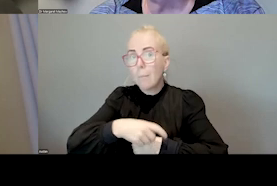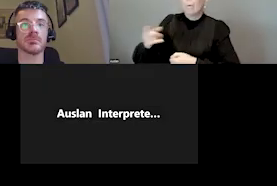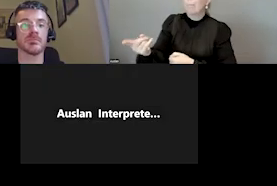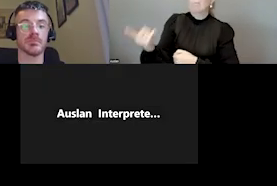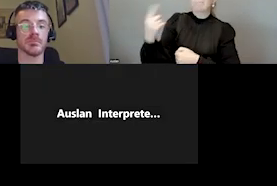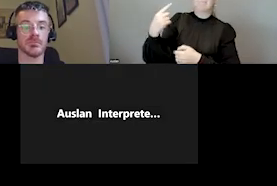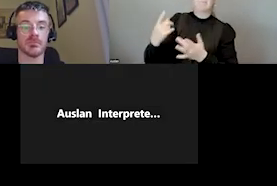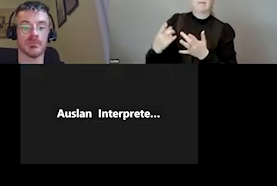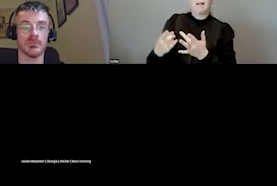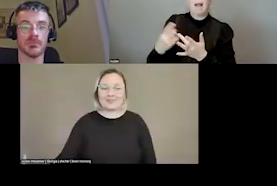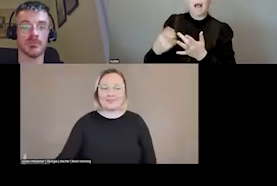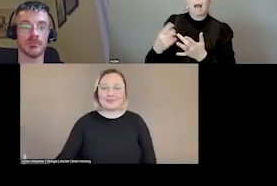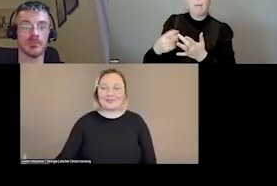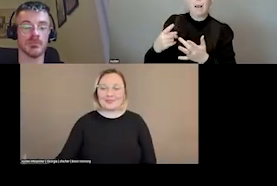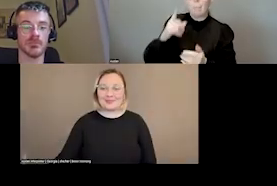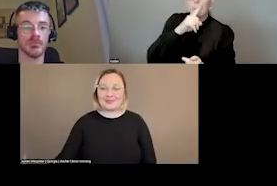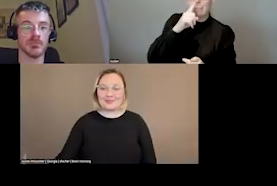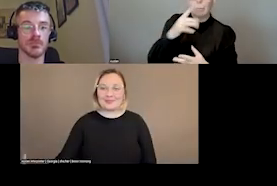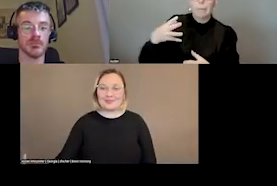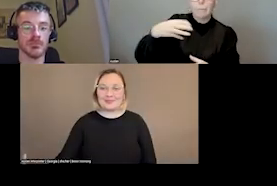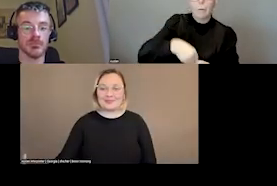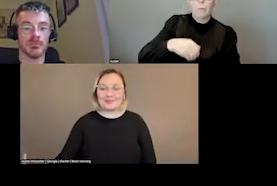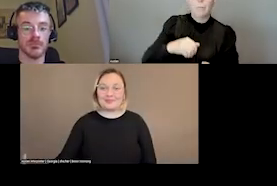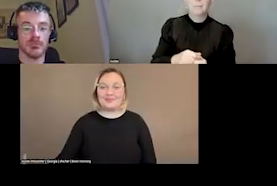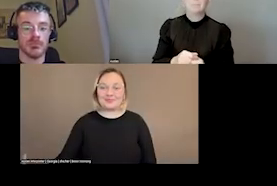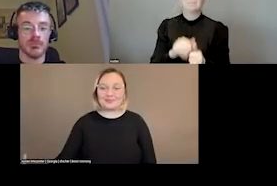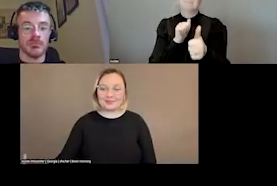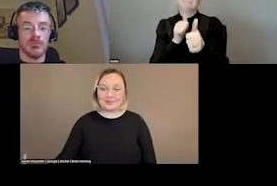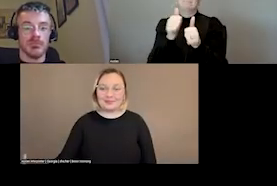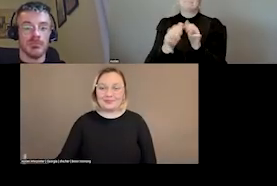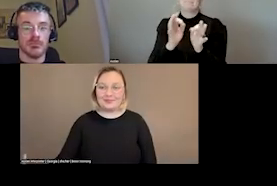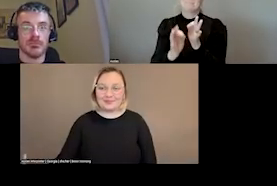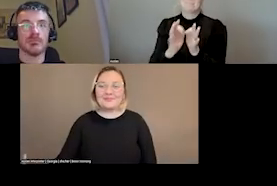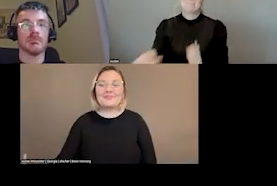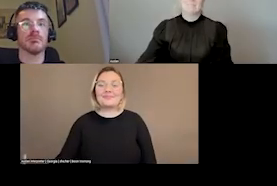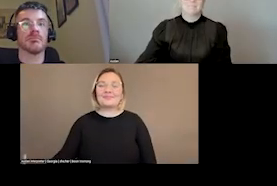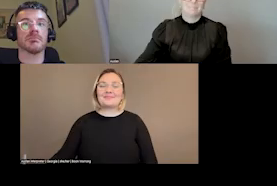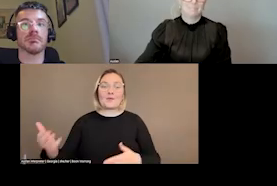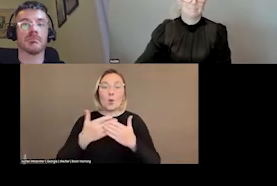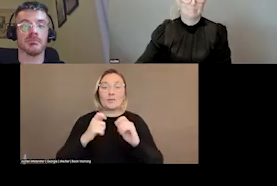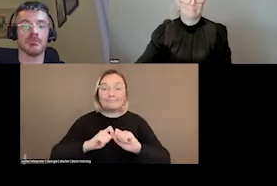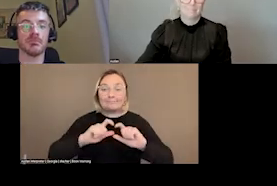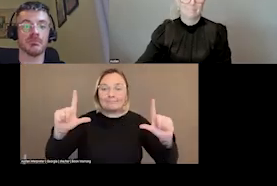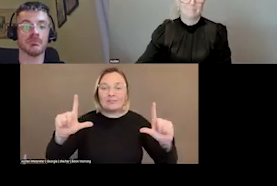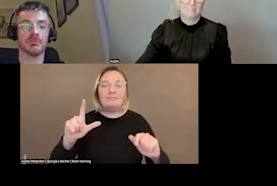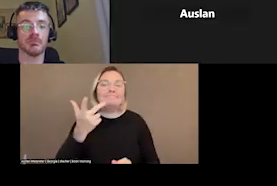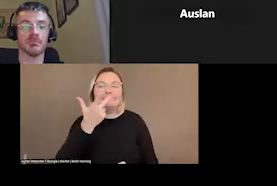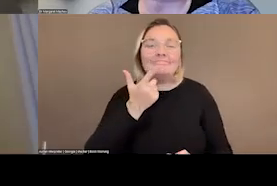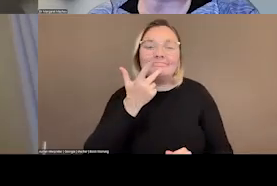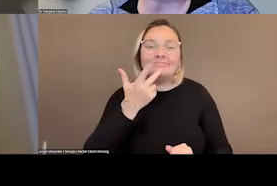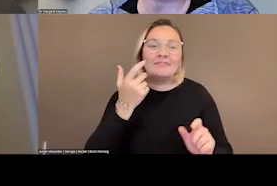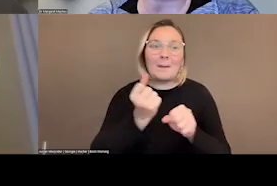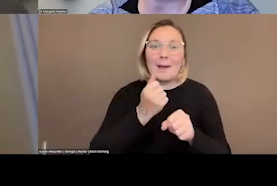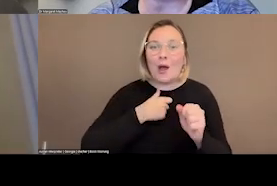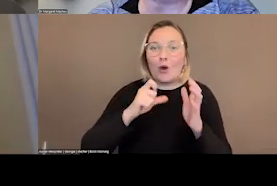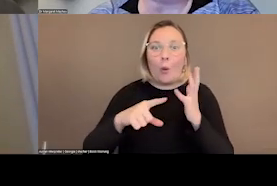options with you on that one. so on this slide, I've done an imaginary budget for my I'm going to make my cult